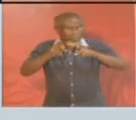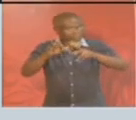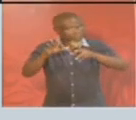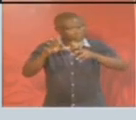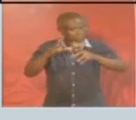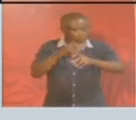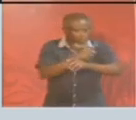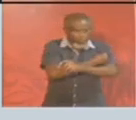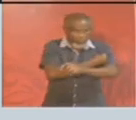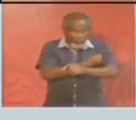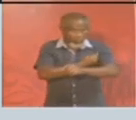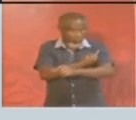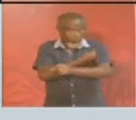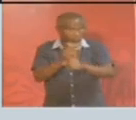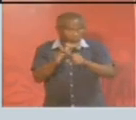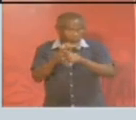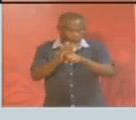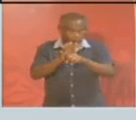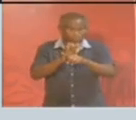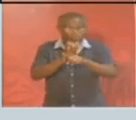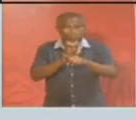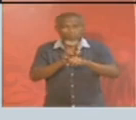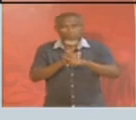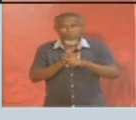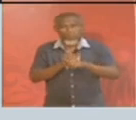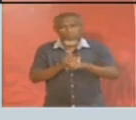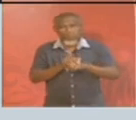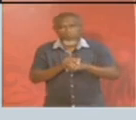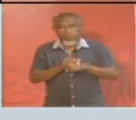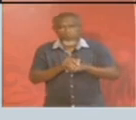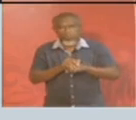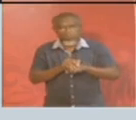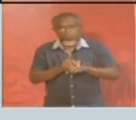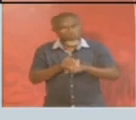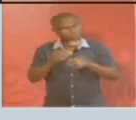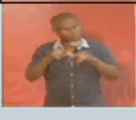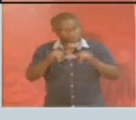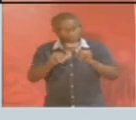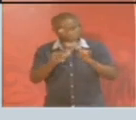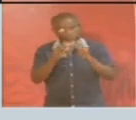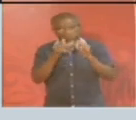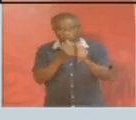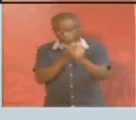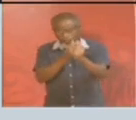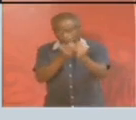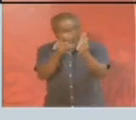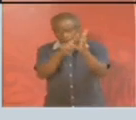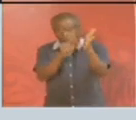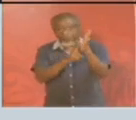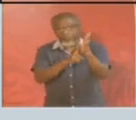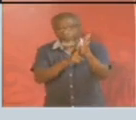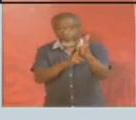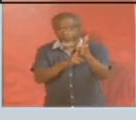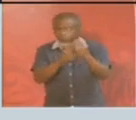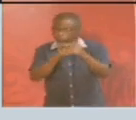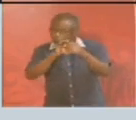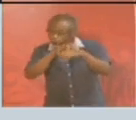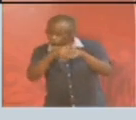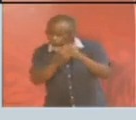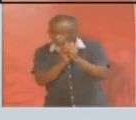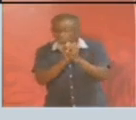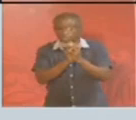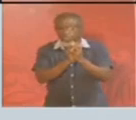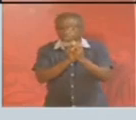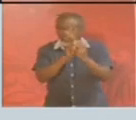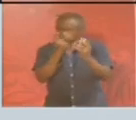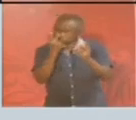to follow the health guidelines. It's as simple as 3 W's. Wash your hands, watch your distance from others, and wear